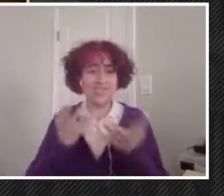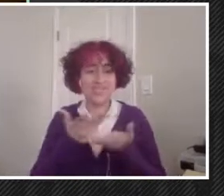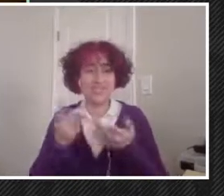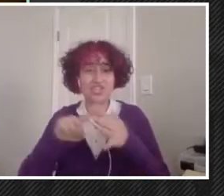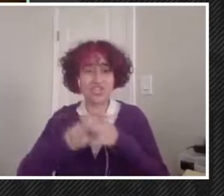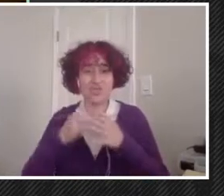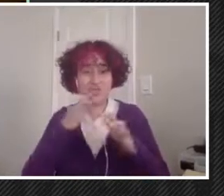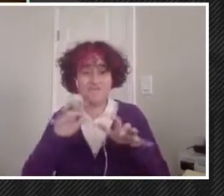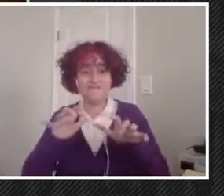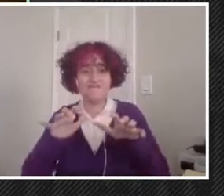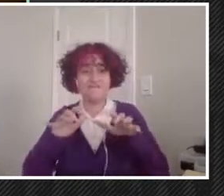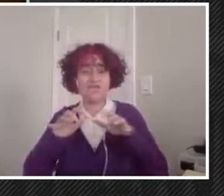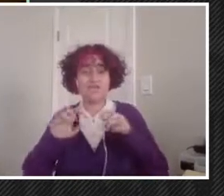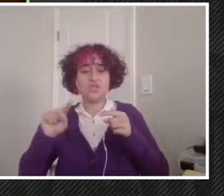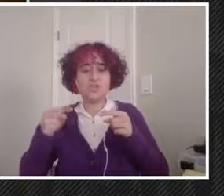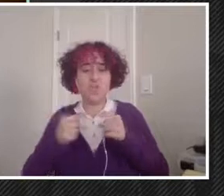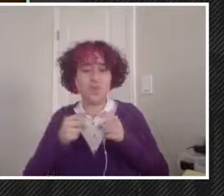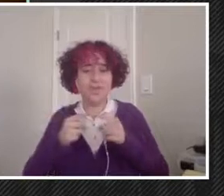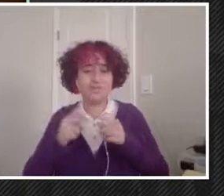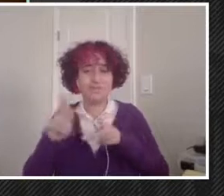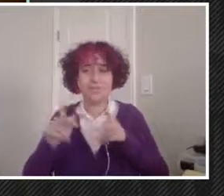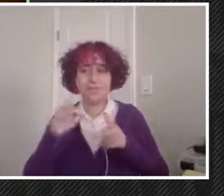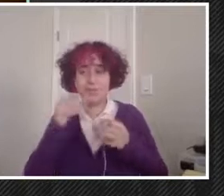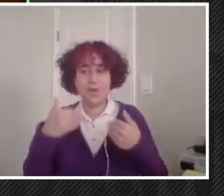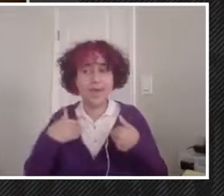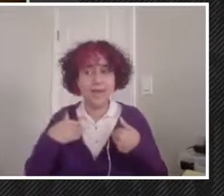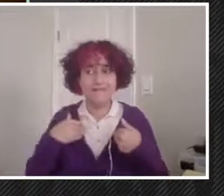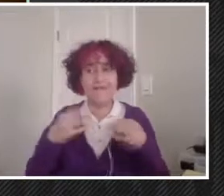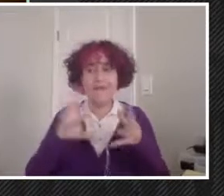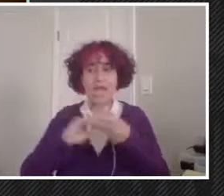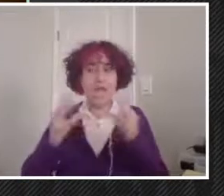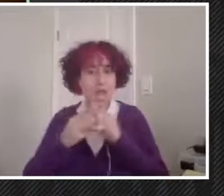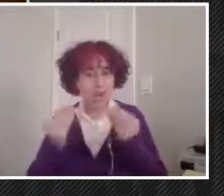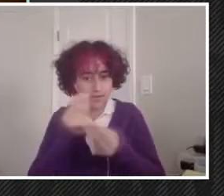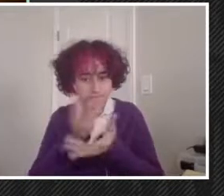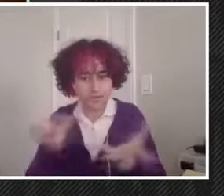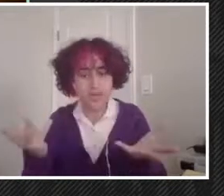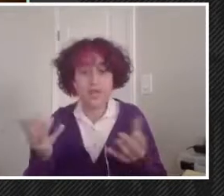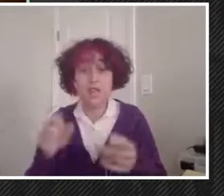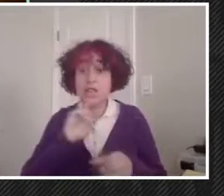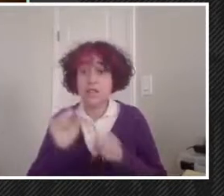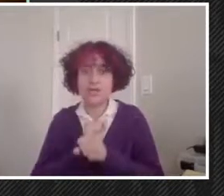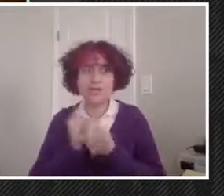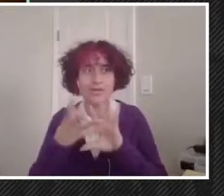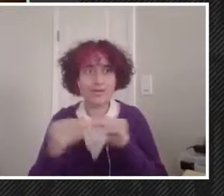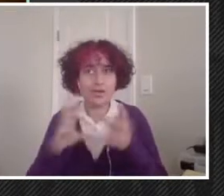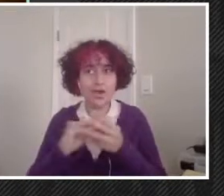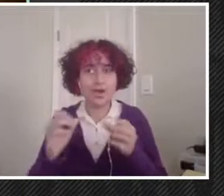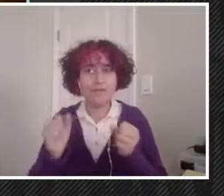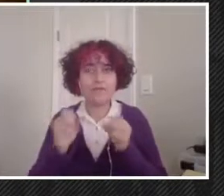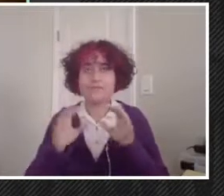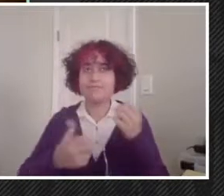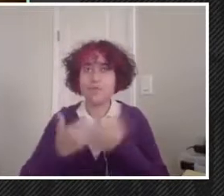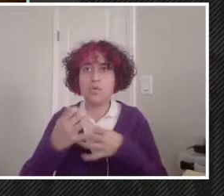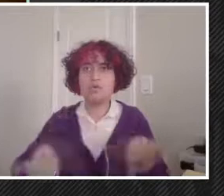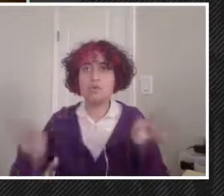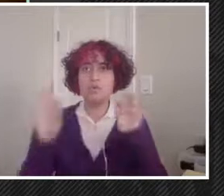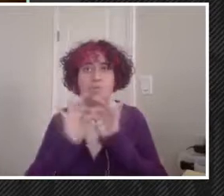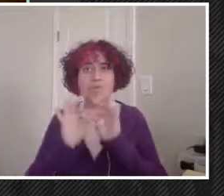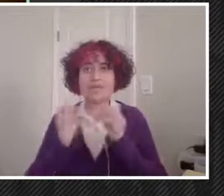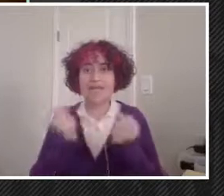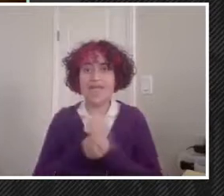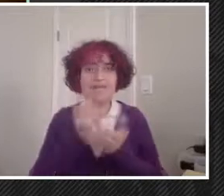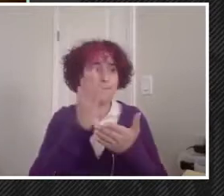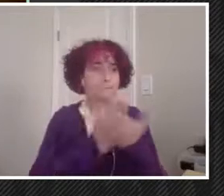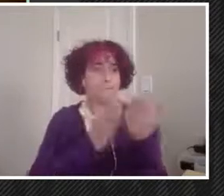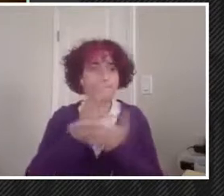an authentic narrative to tell. There's like literally the narrative is so important to even every part of litigation,